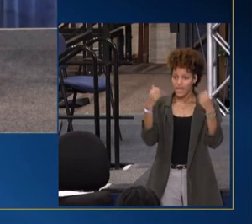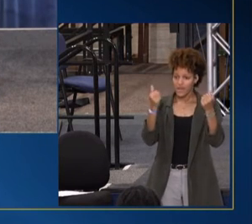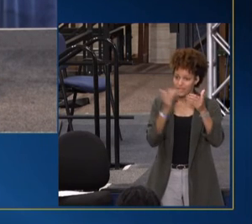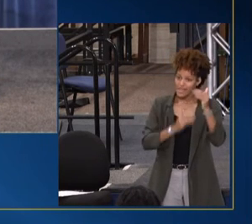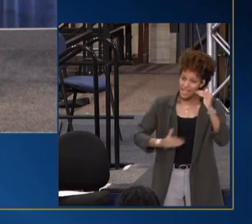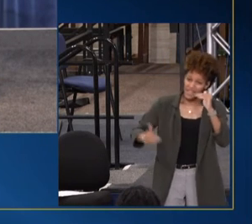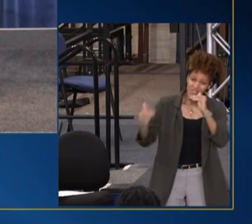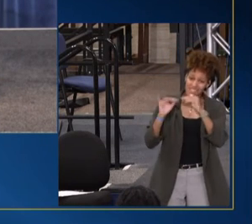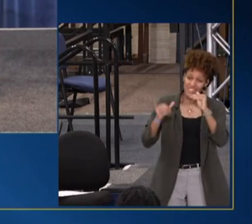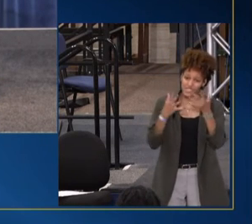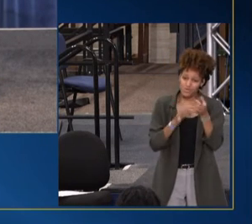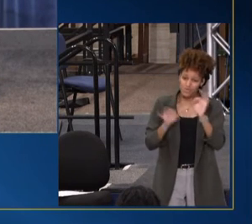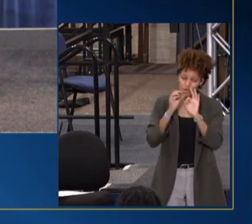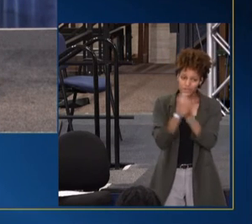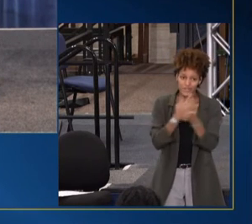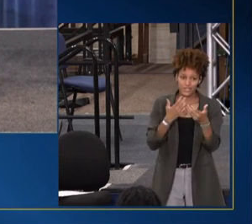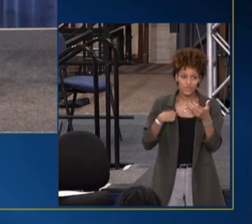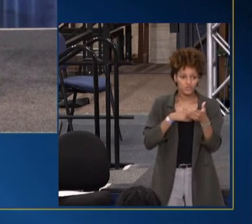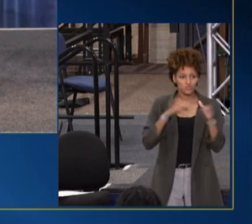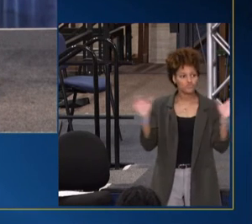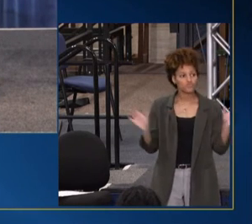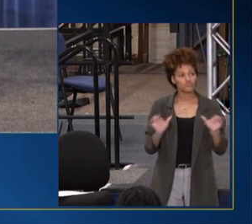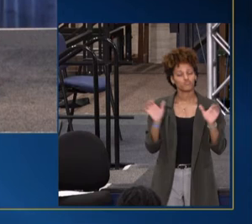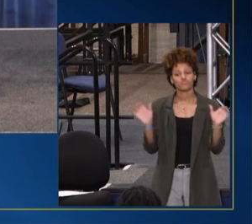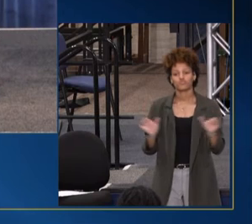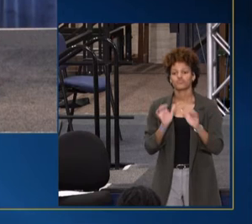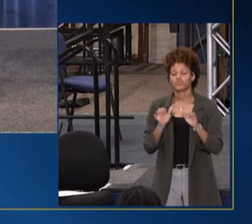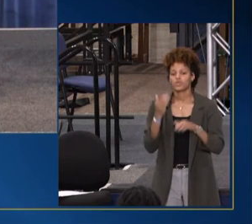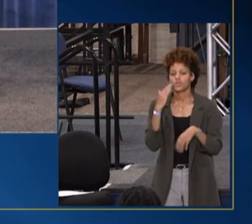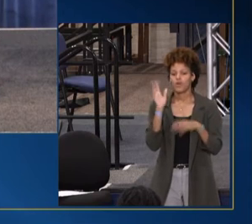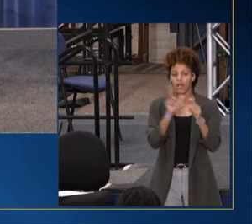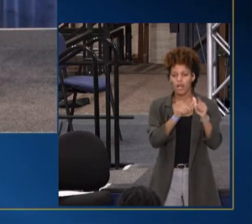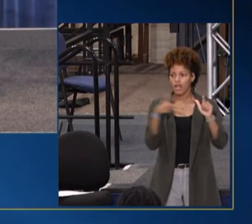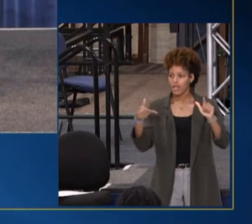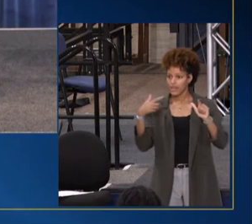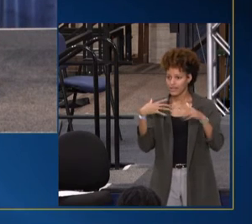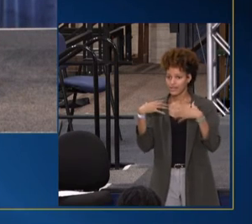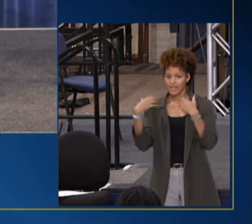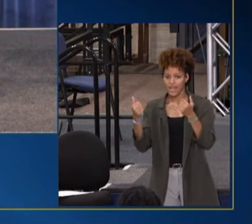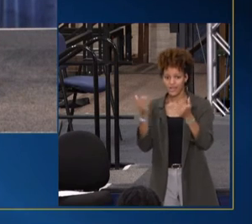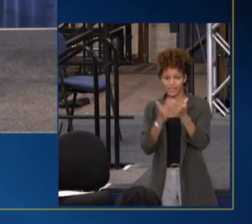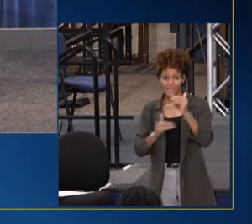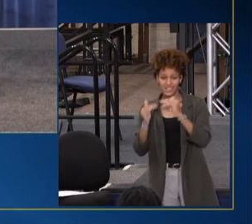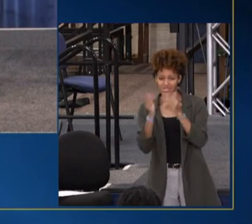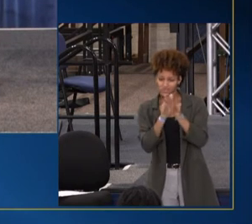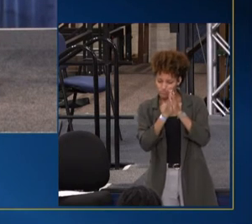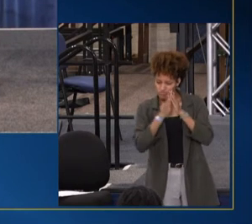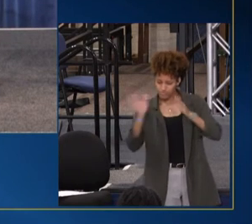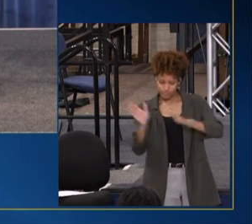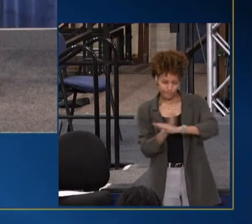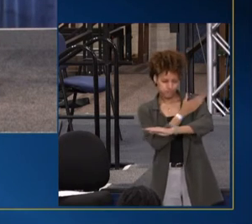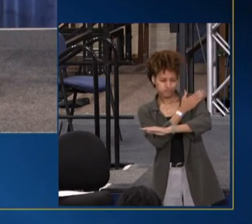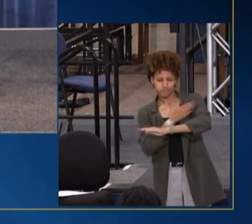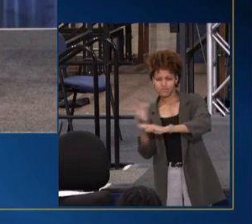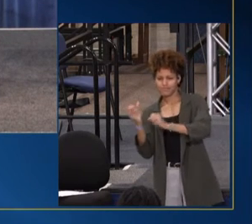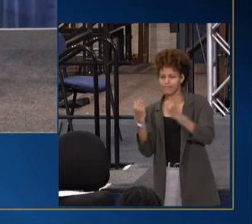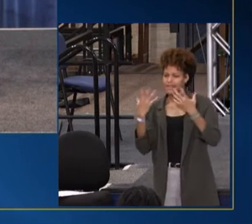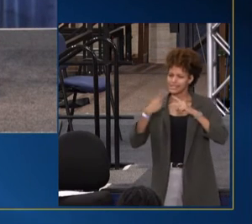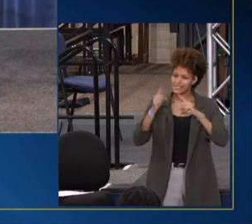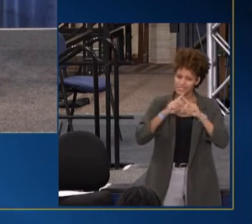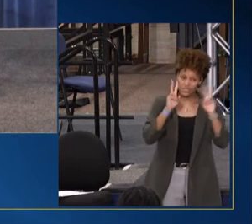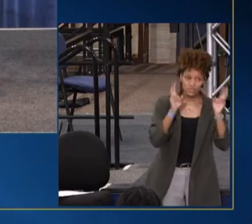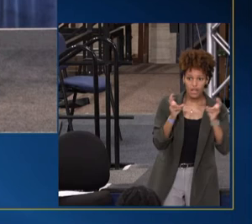to everything that we're doing. And LGBTQI plus health equity is pretty broad and includes many different topics for our many